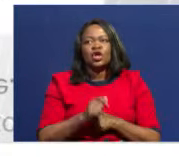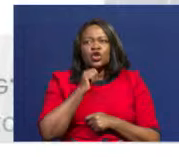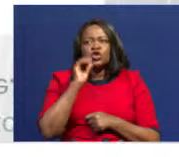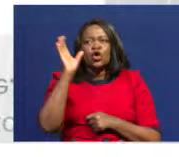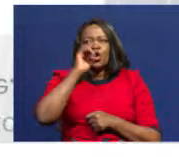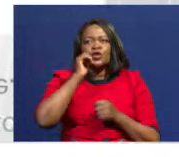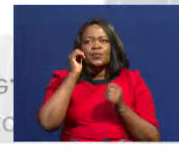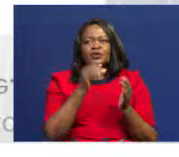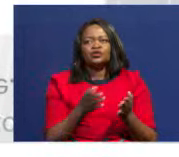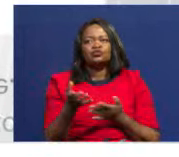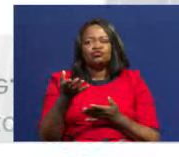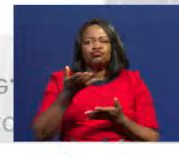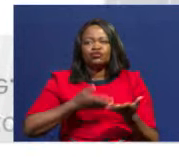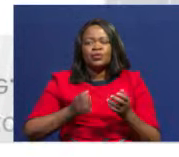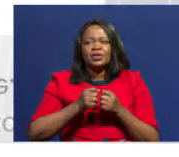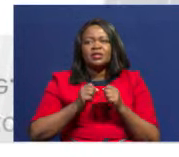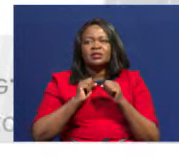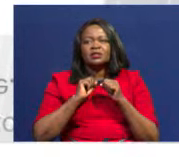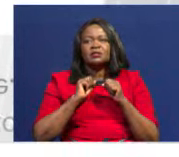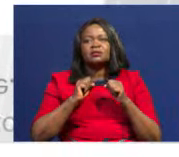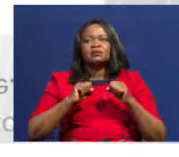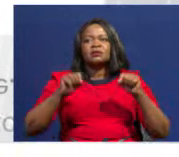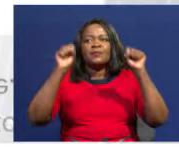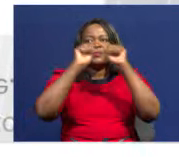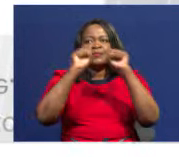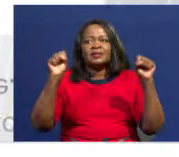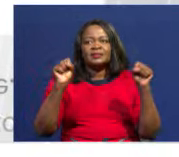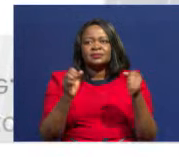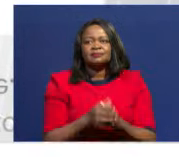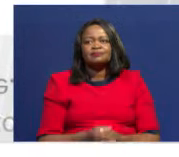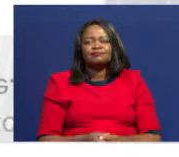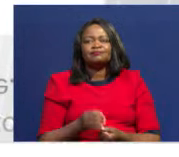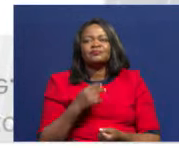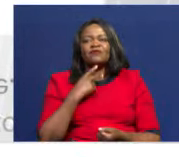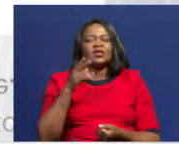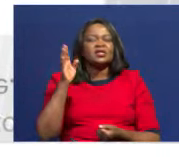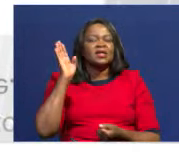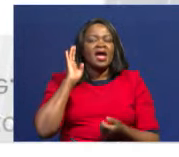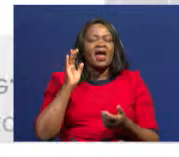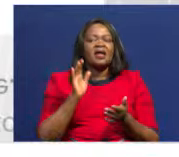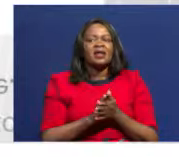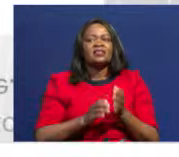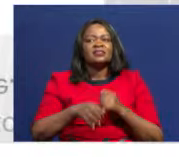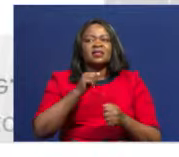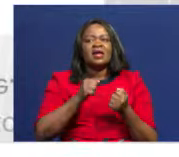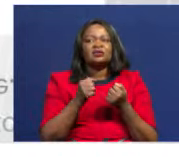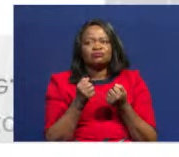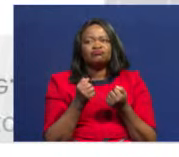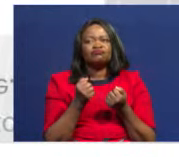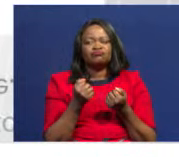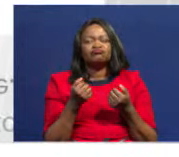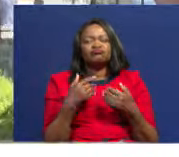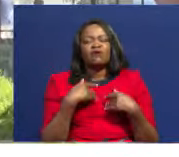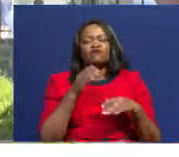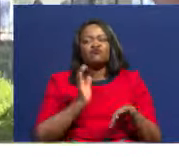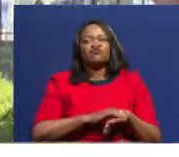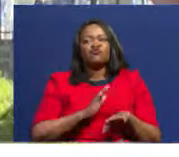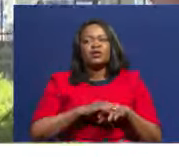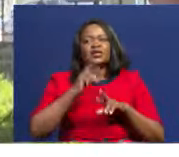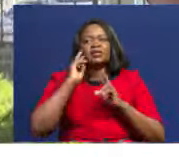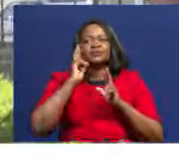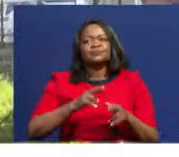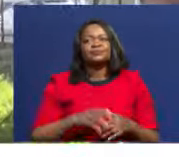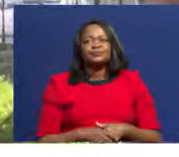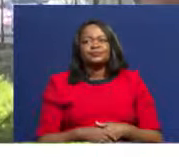change. Through their activism, Kenyans say their voices are heard and their actions brought meaningful results. I had